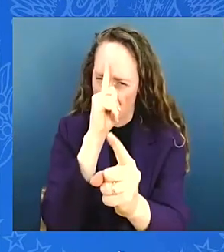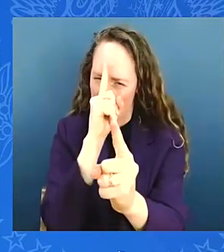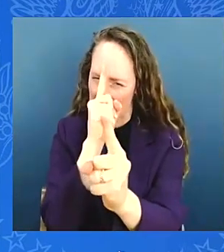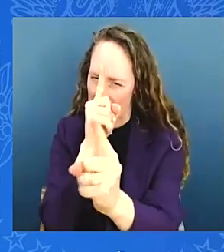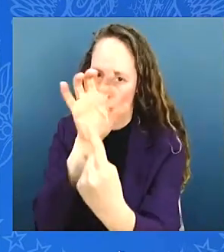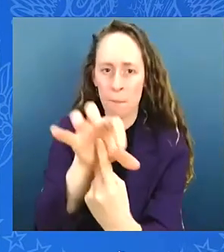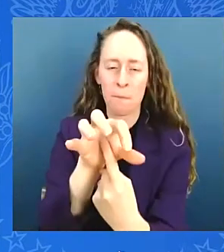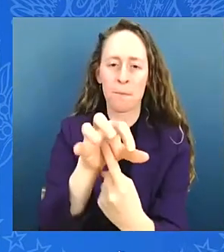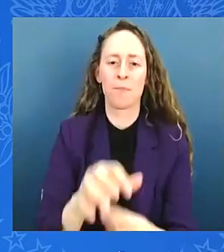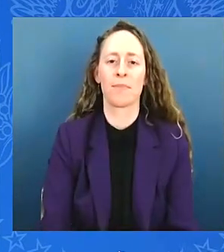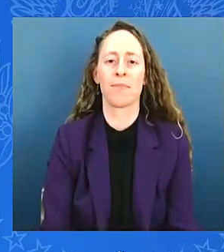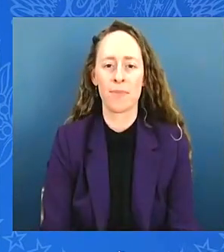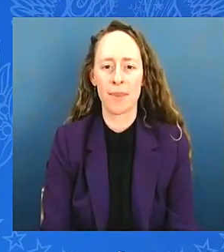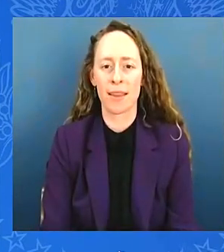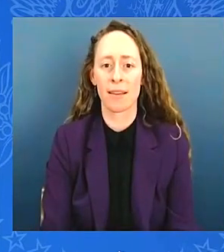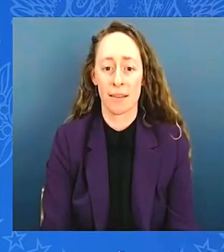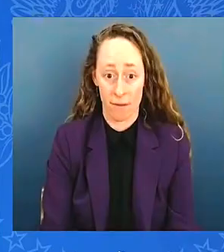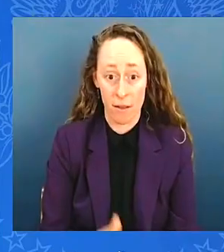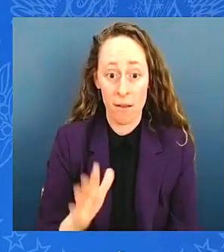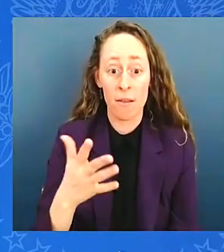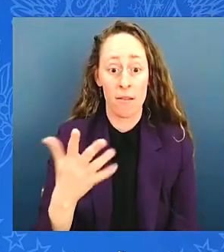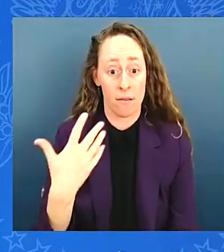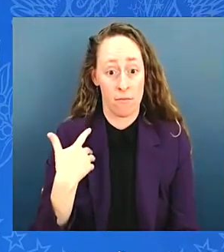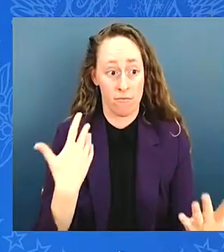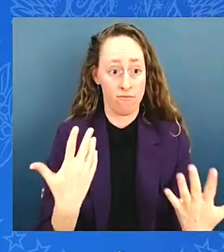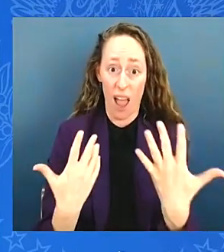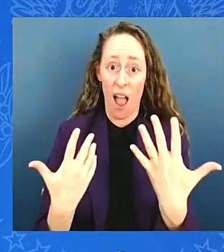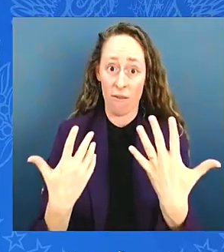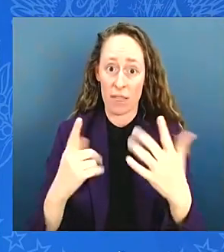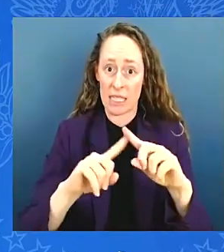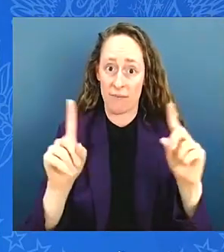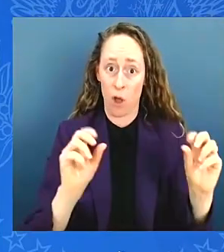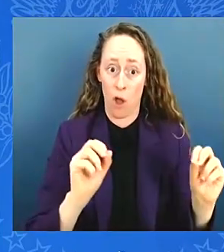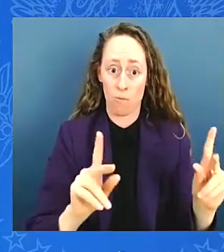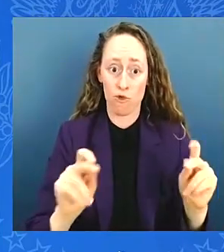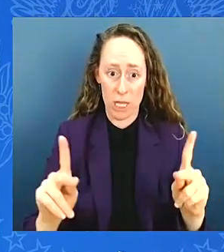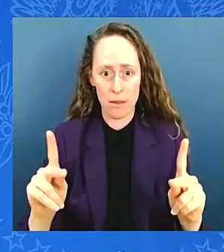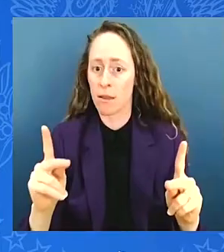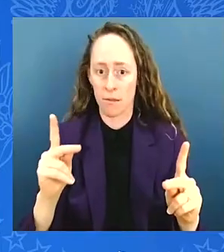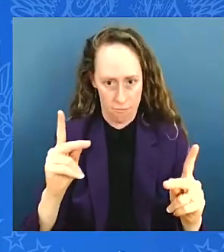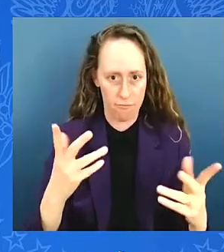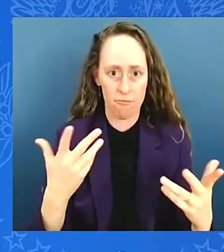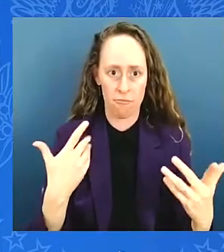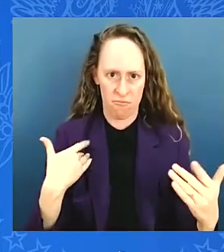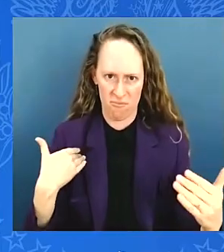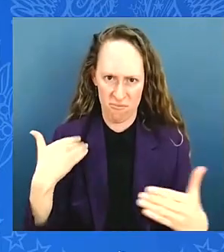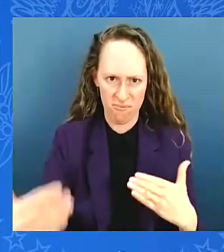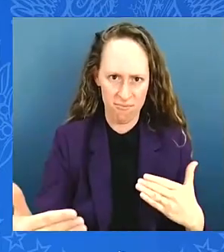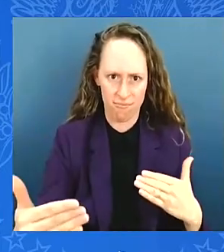win championship trophies during the course of the season, and we won all five.